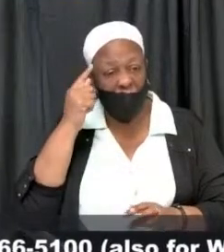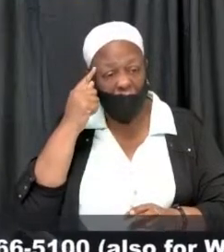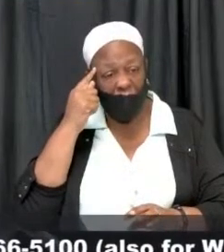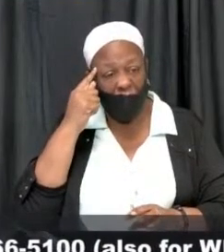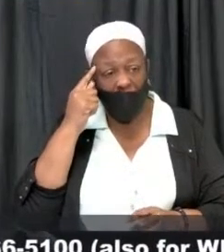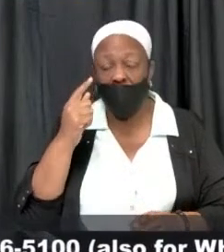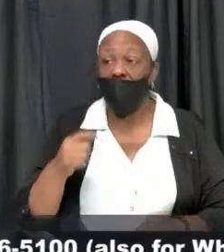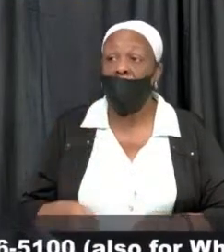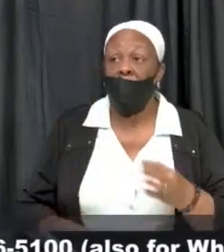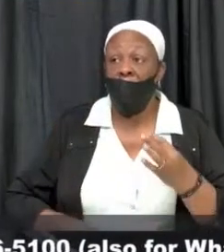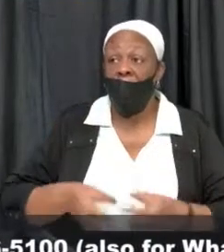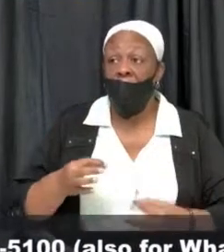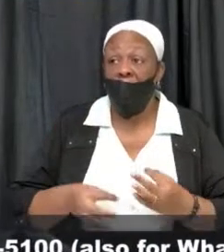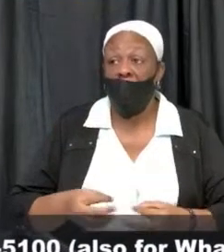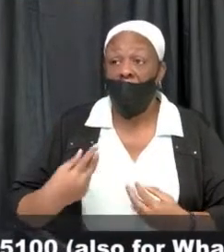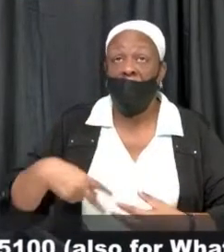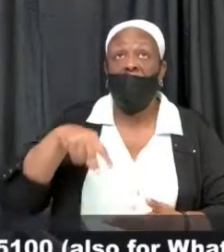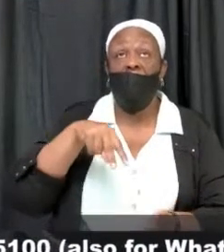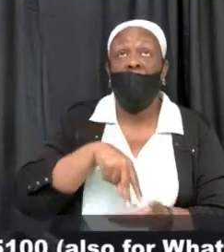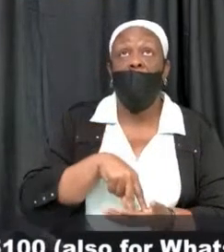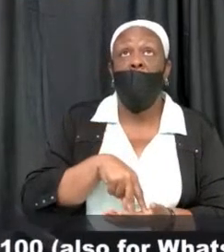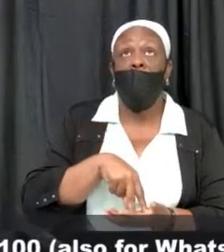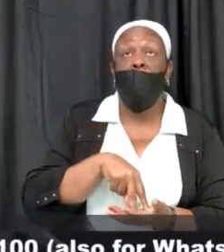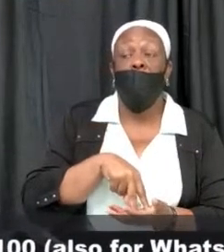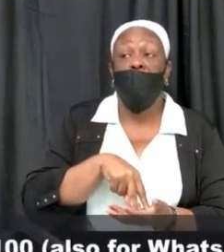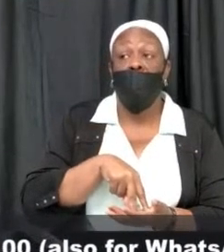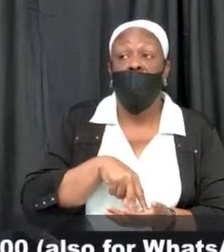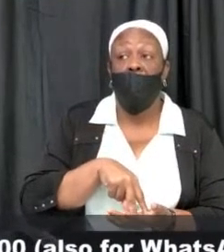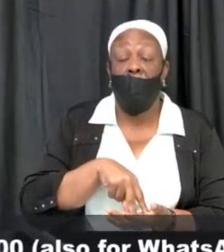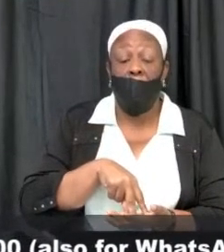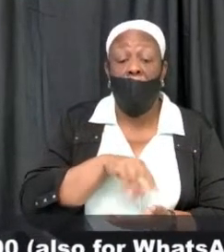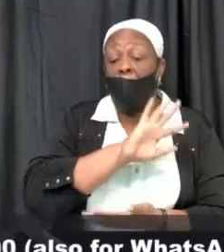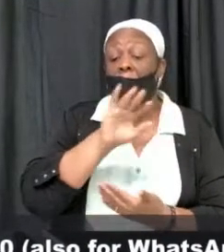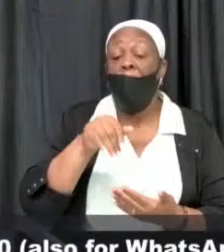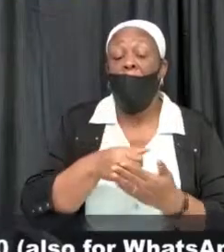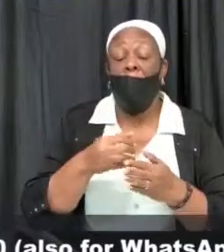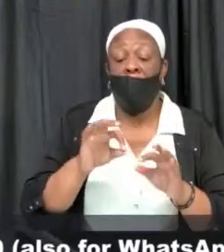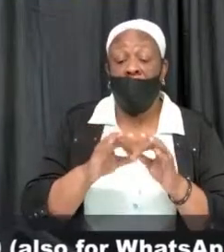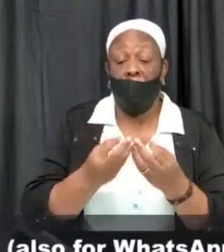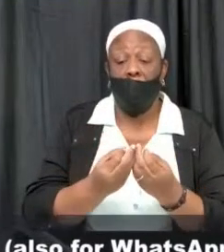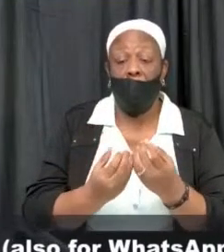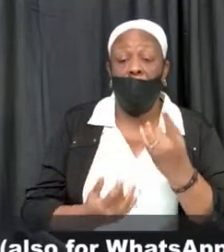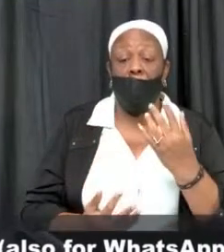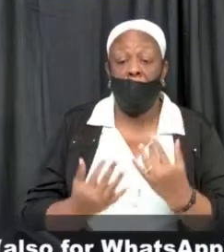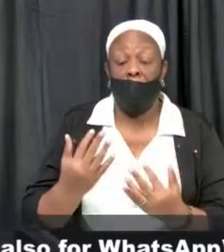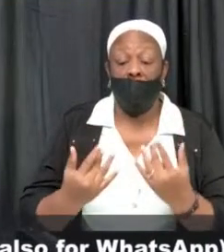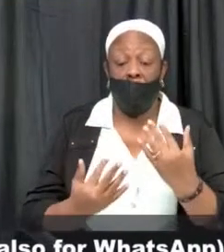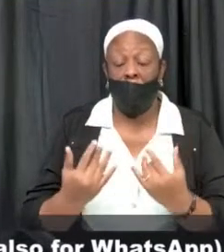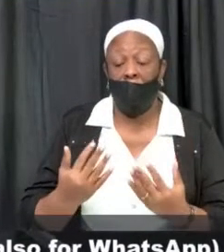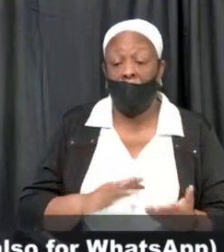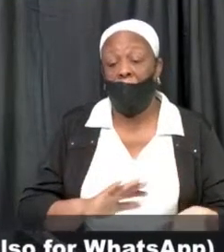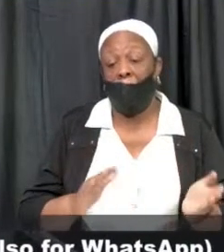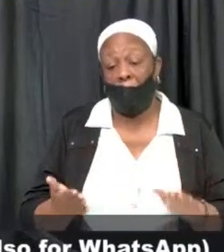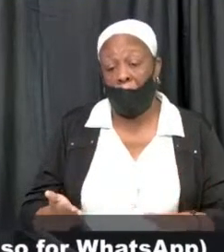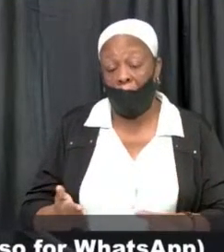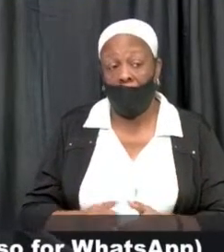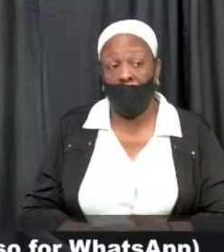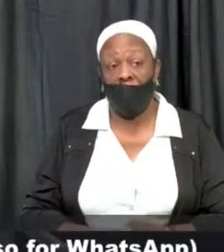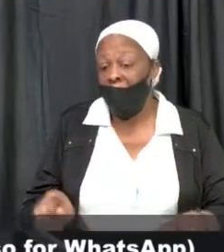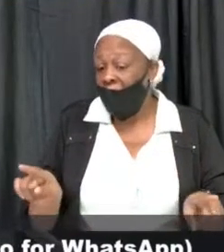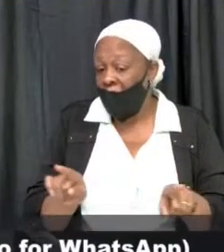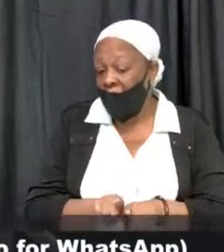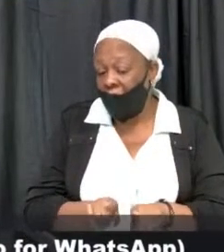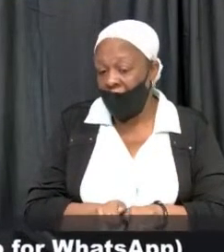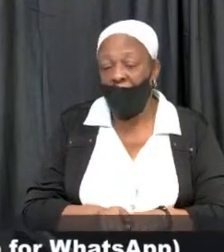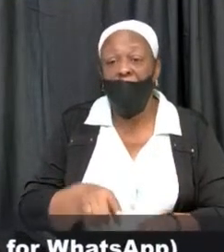and exercise your right and stayed on that second floor, you and your family will burn to death. And so the same thing with the